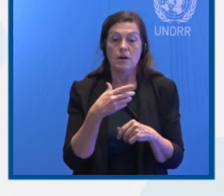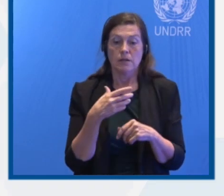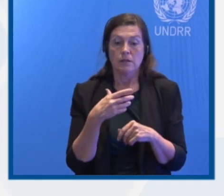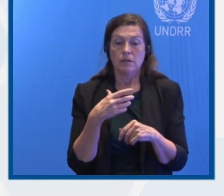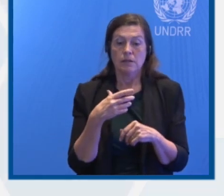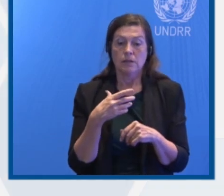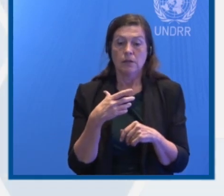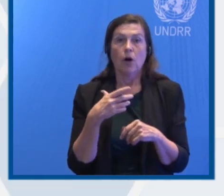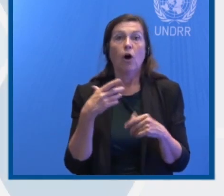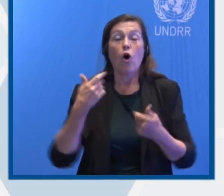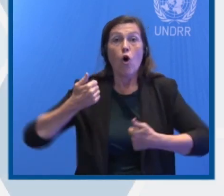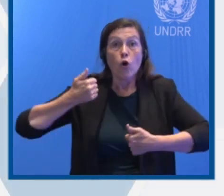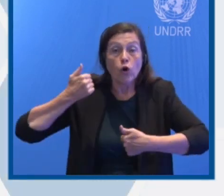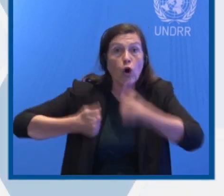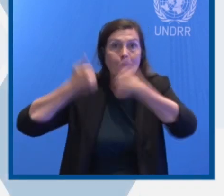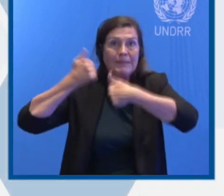and competition in space.